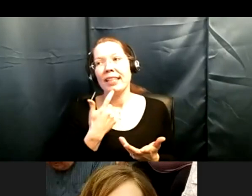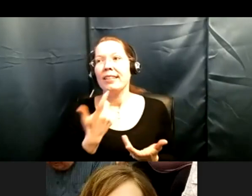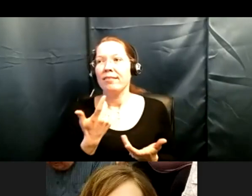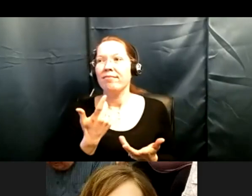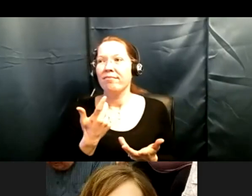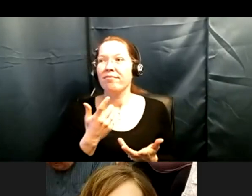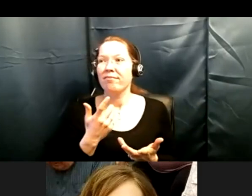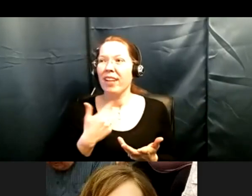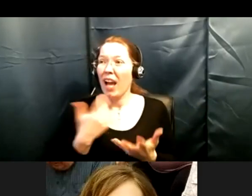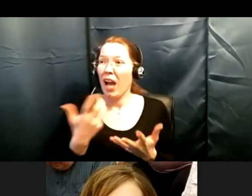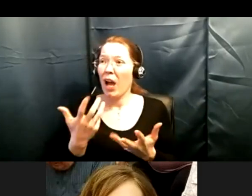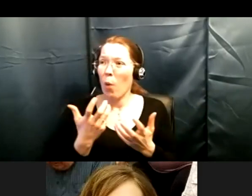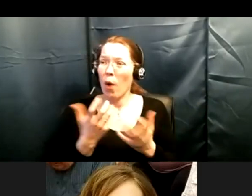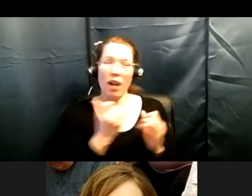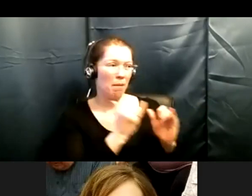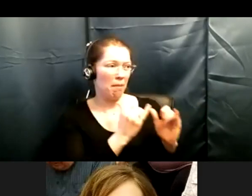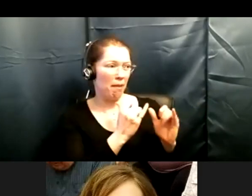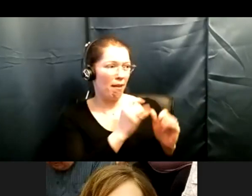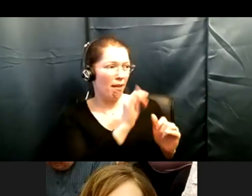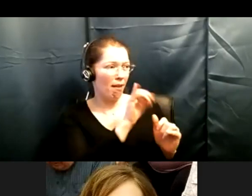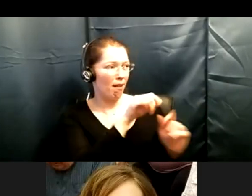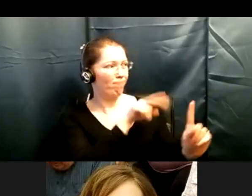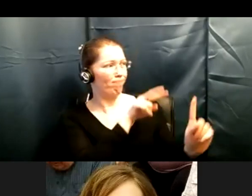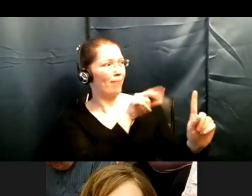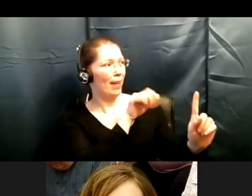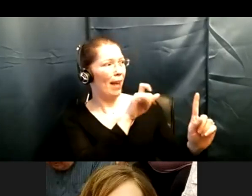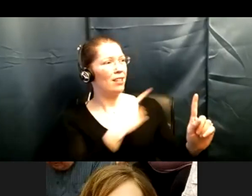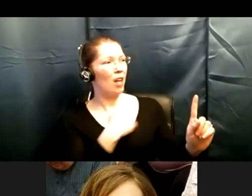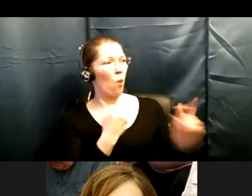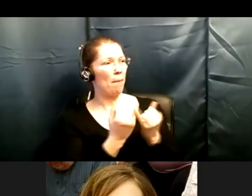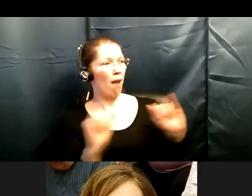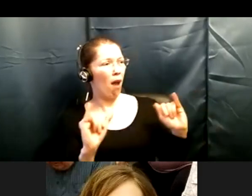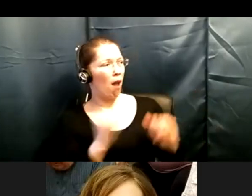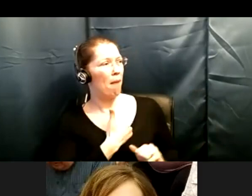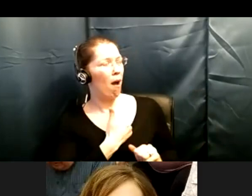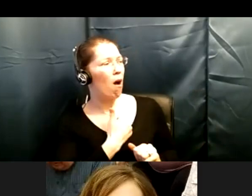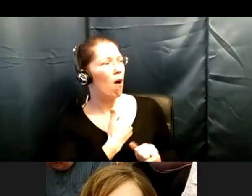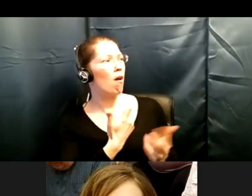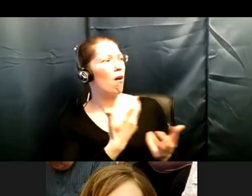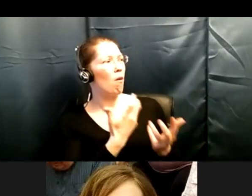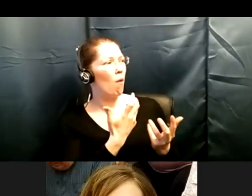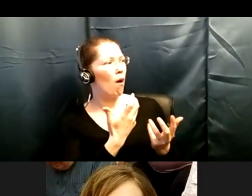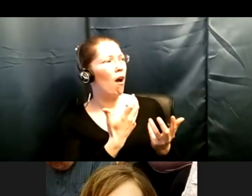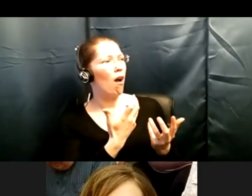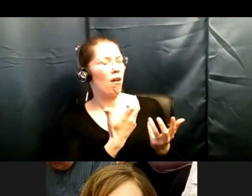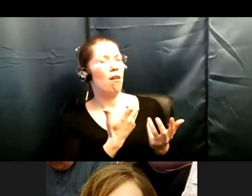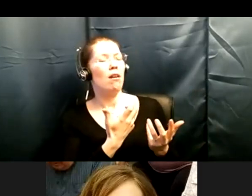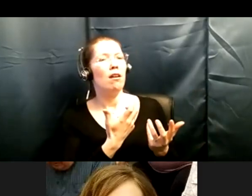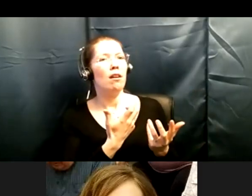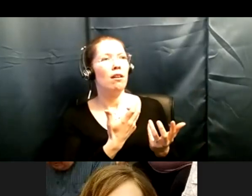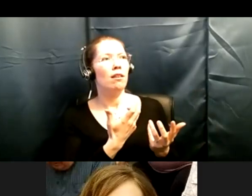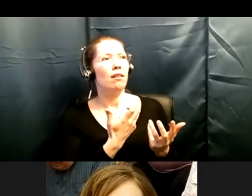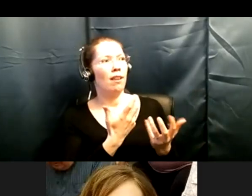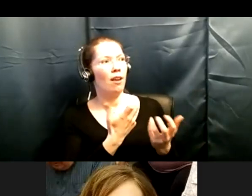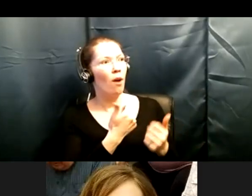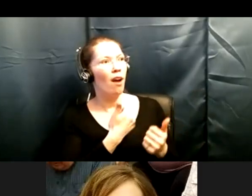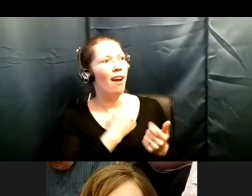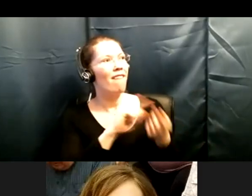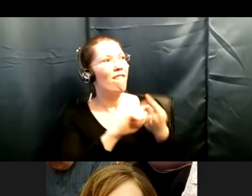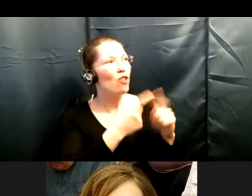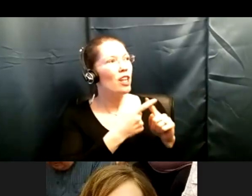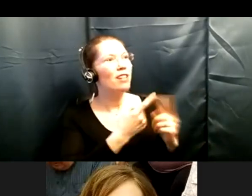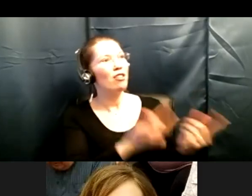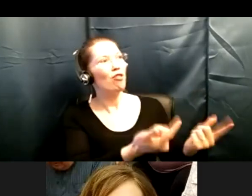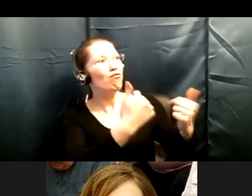like to be like Alex. I want to be on my own. I want to be independent. I want to have my friends to be able to